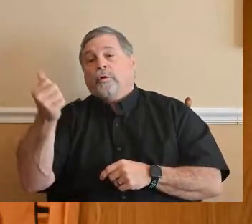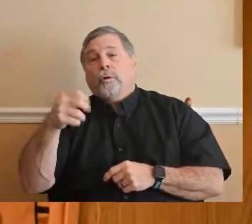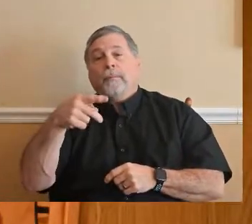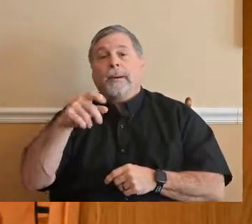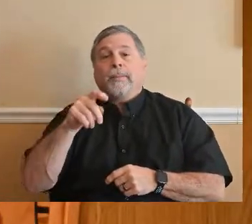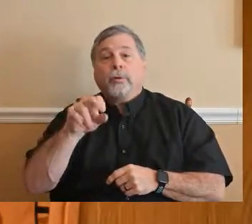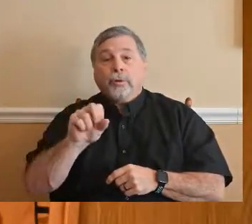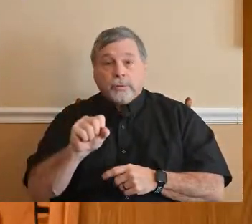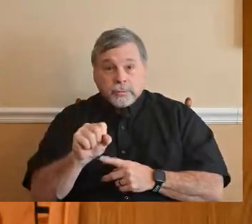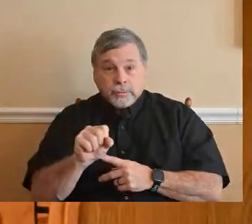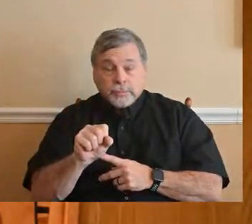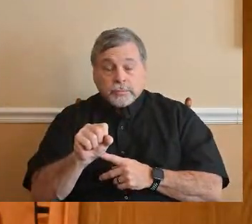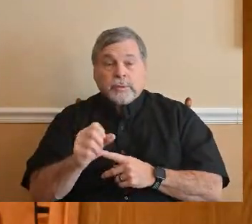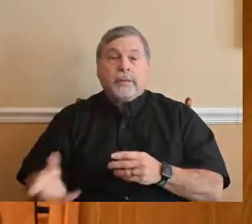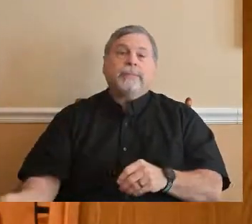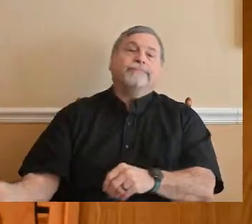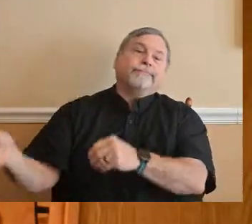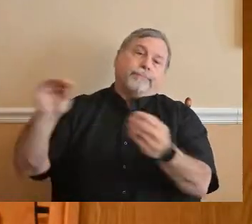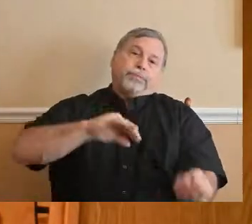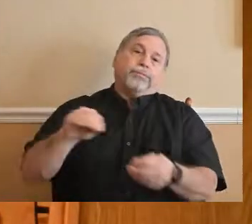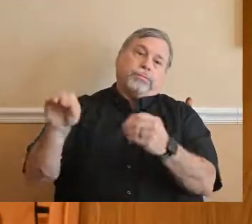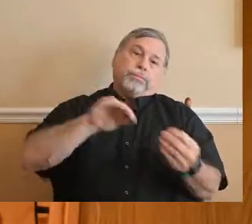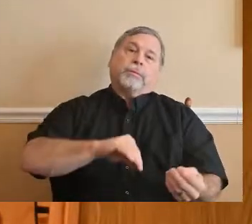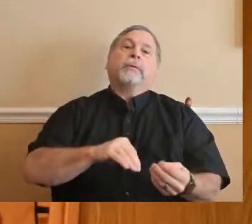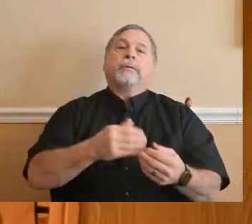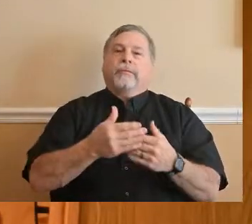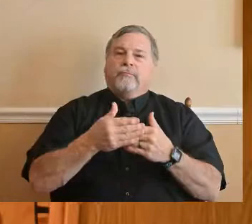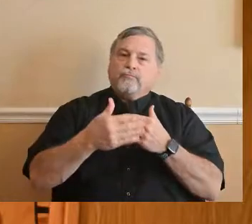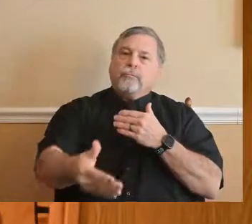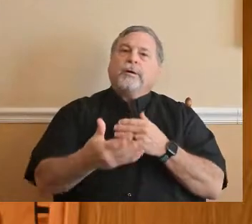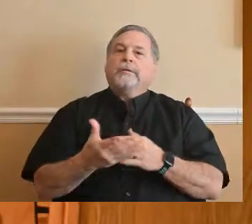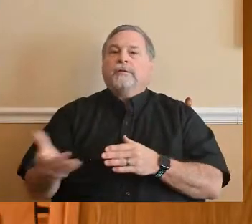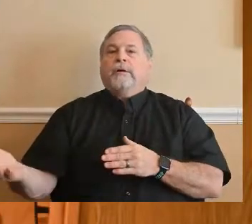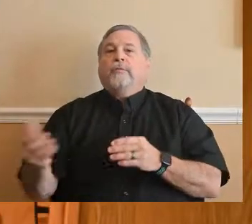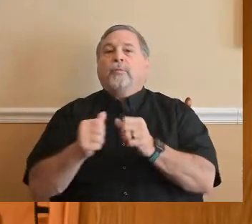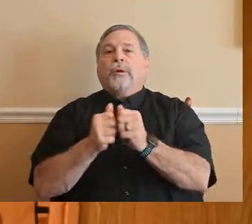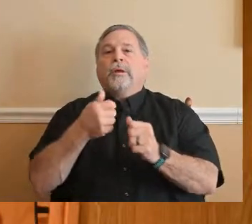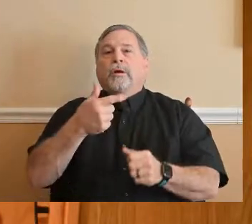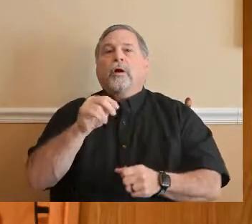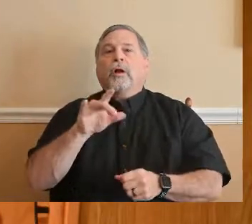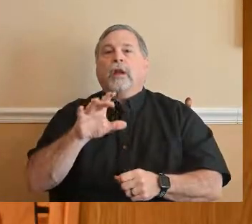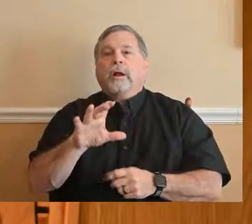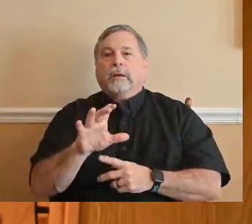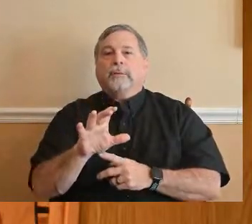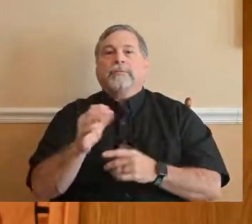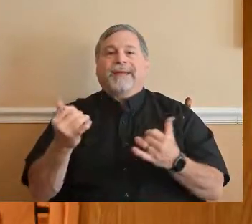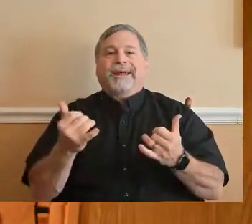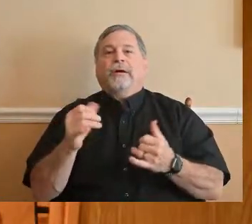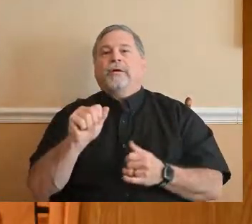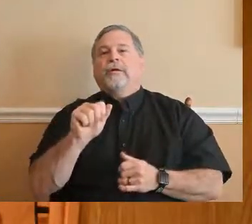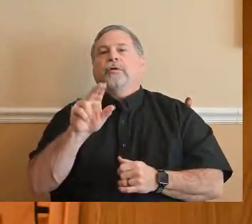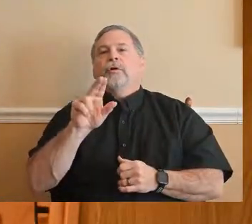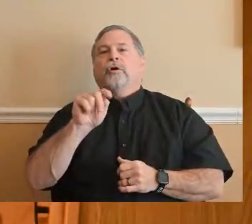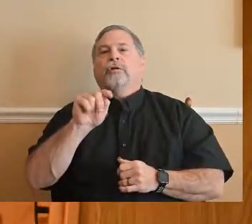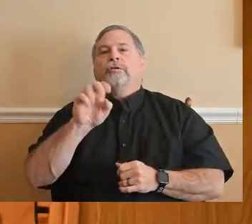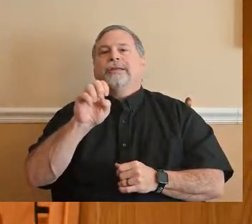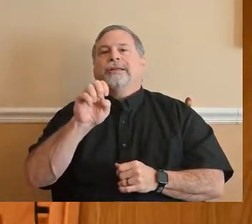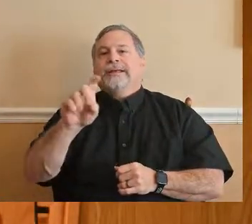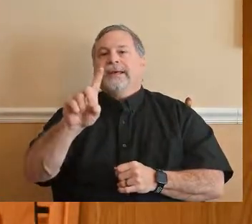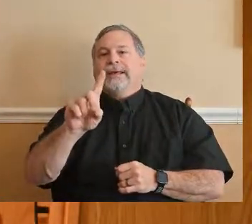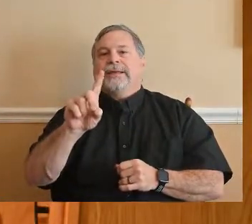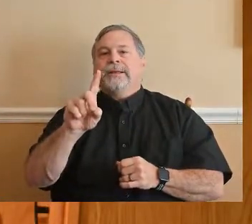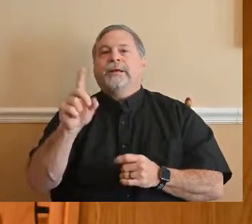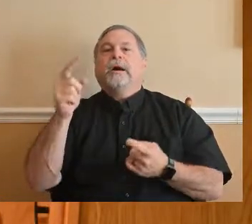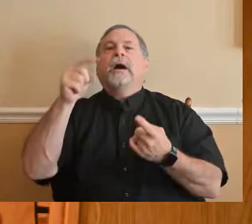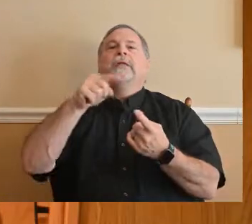out and we'll put all the ingredients in with a little bit of garlic. At this point, we're just going to be sauteing it until they're